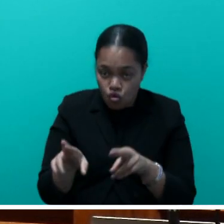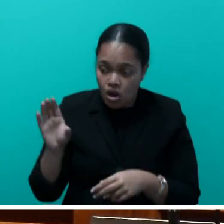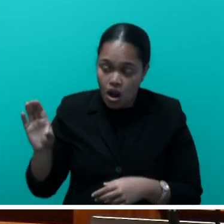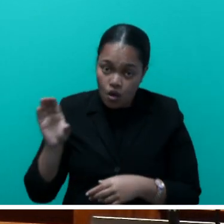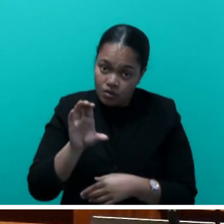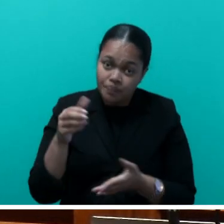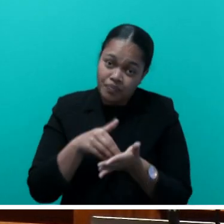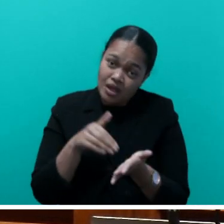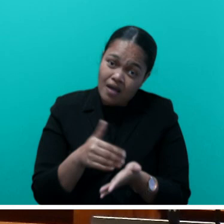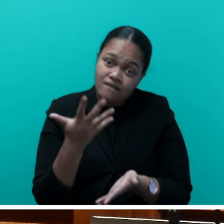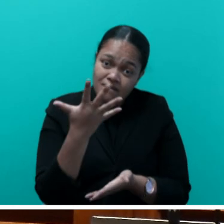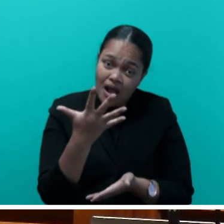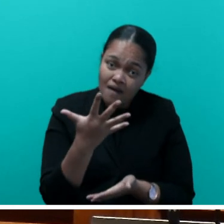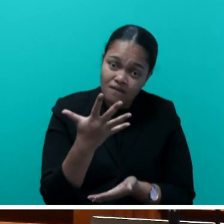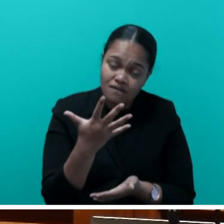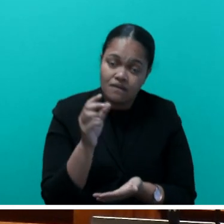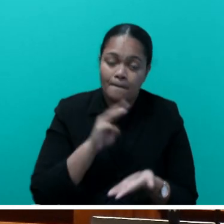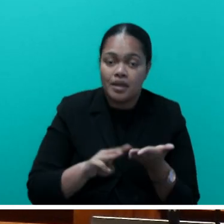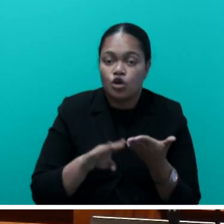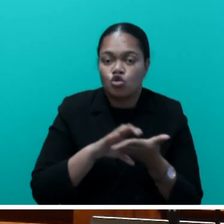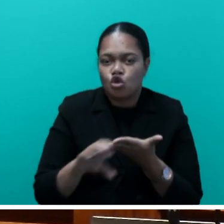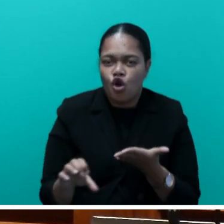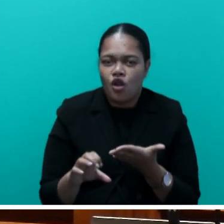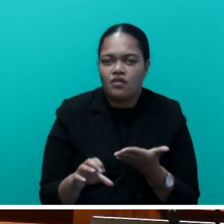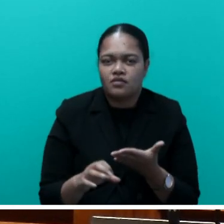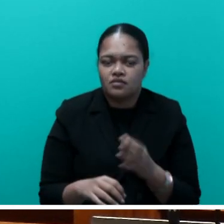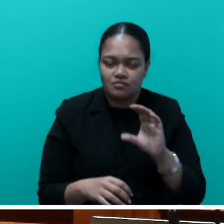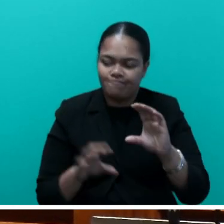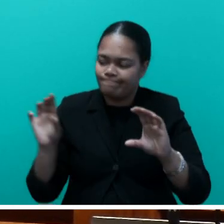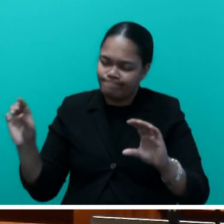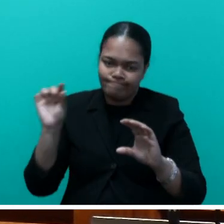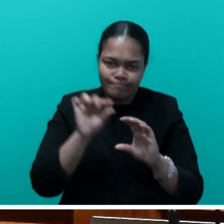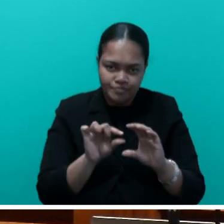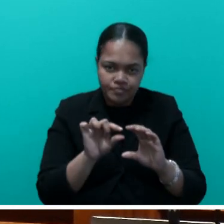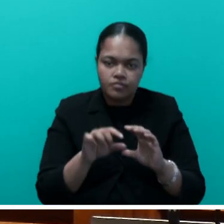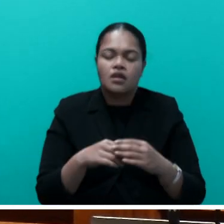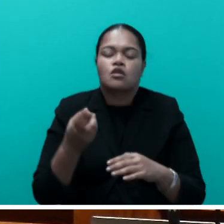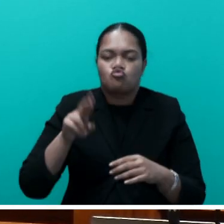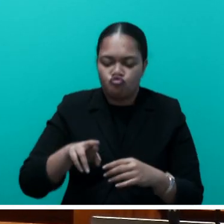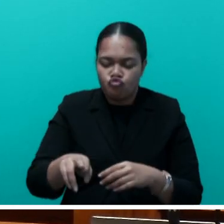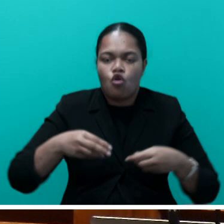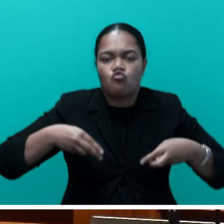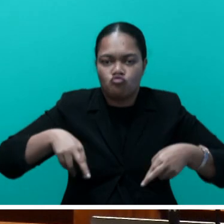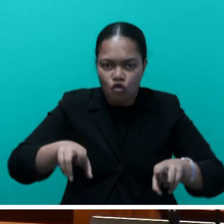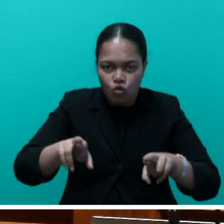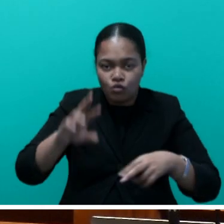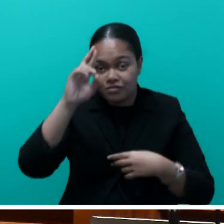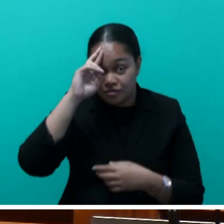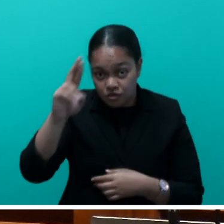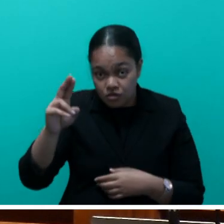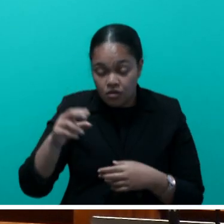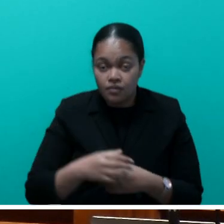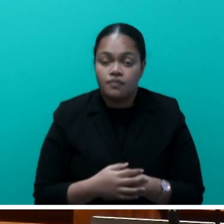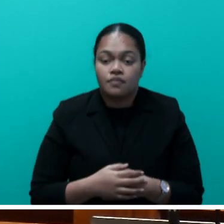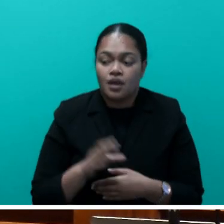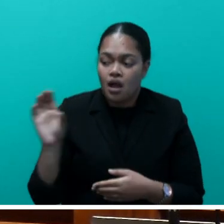additional $5 million to the Ministry of Public Works for the maintenance and upgrade of rural roads. Mr. Speaker, sir, the allocation